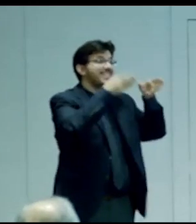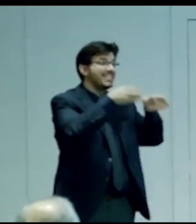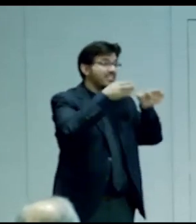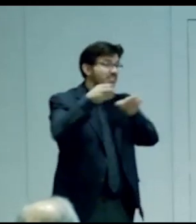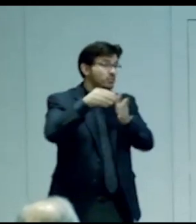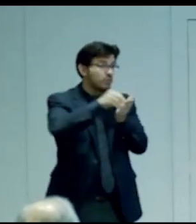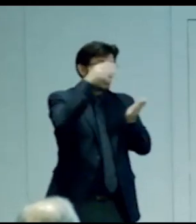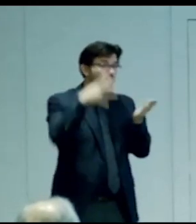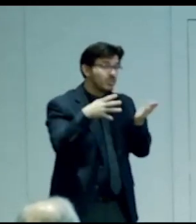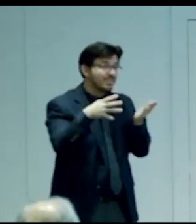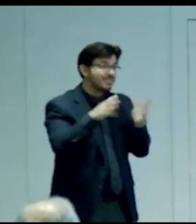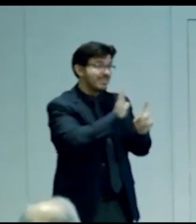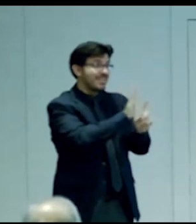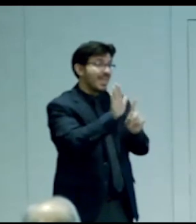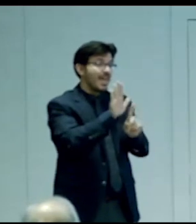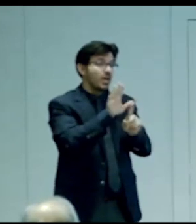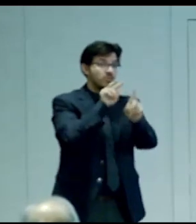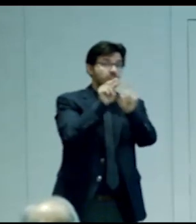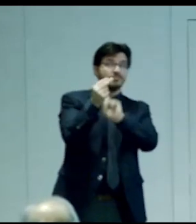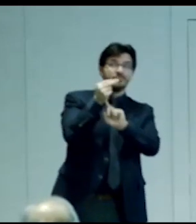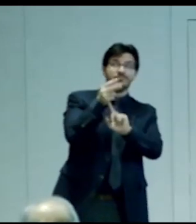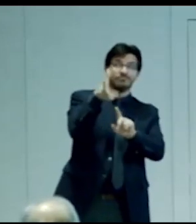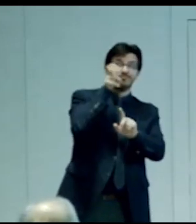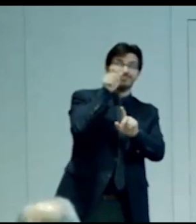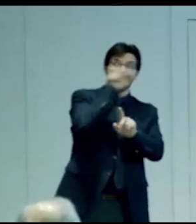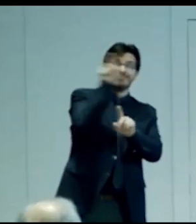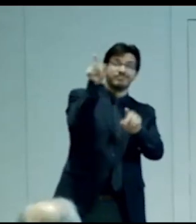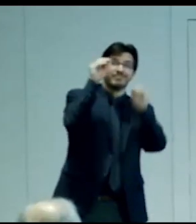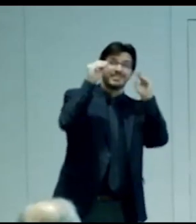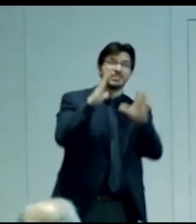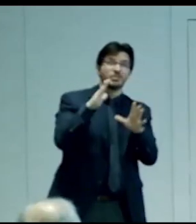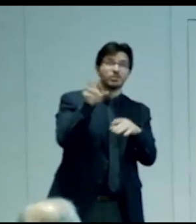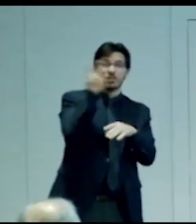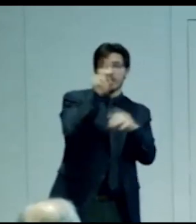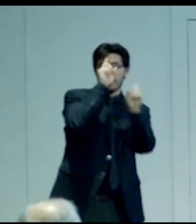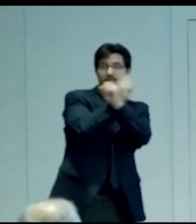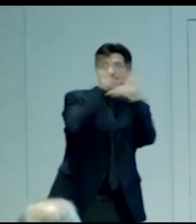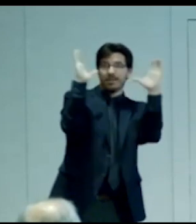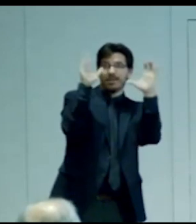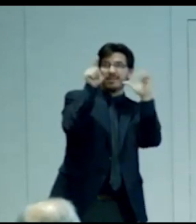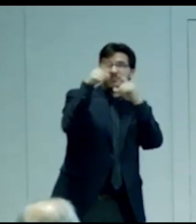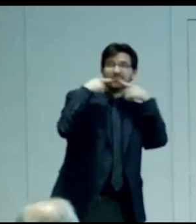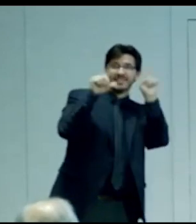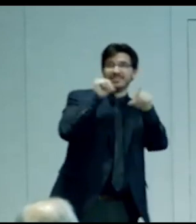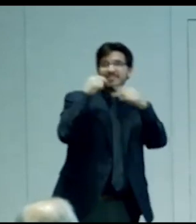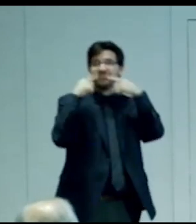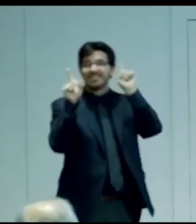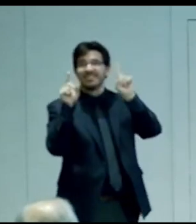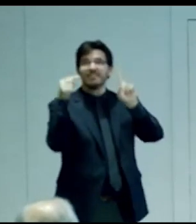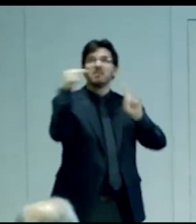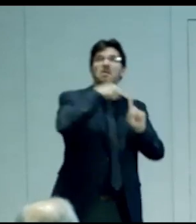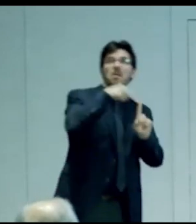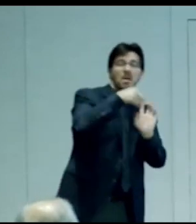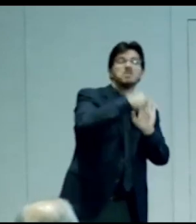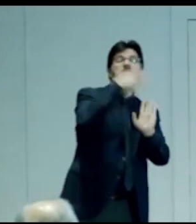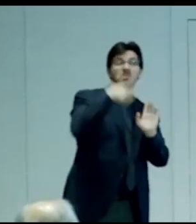student's perception of his teacher or her teacher in terms of their effectiveness may be a better